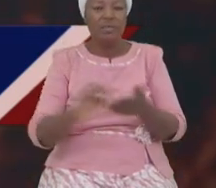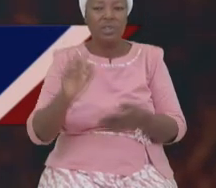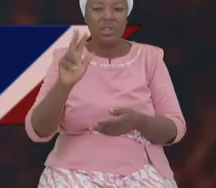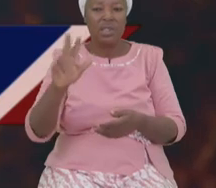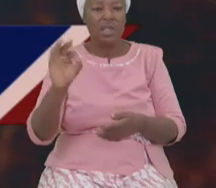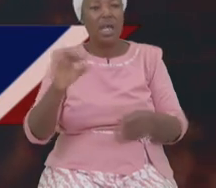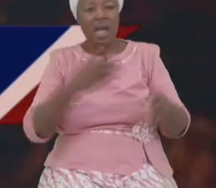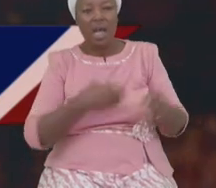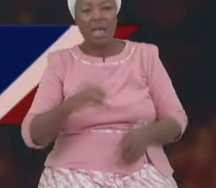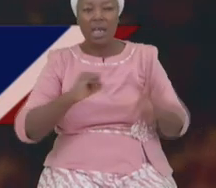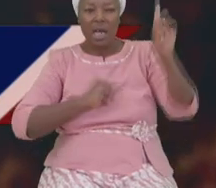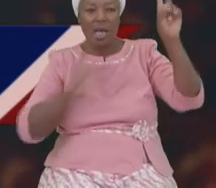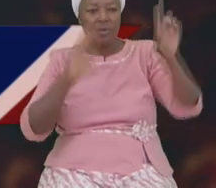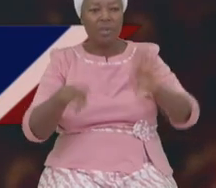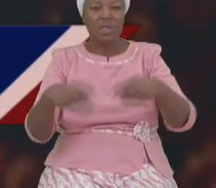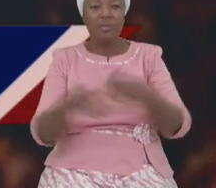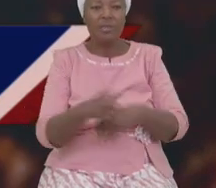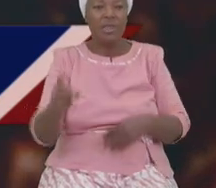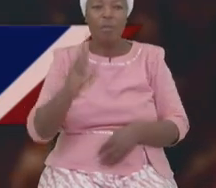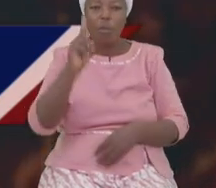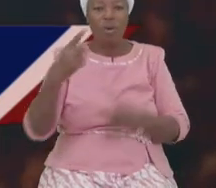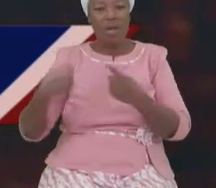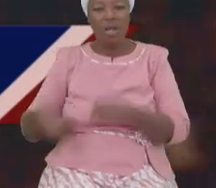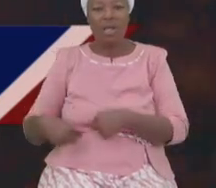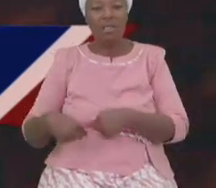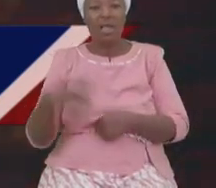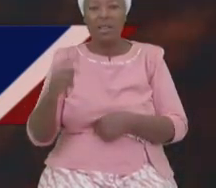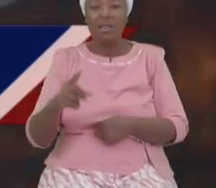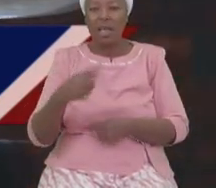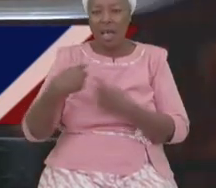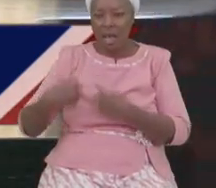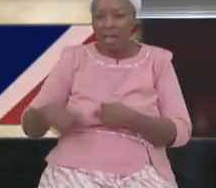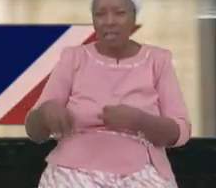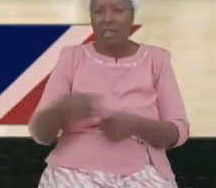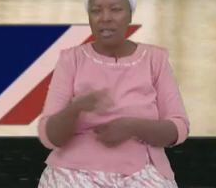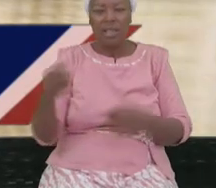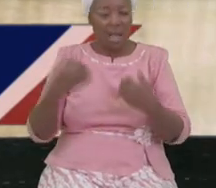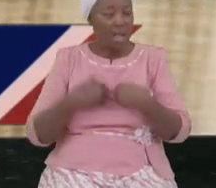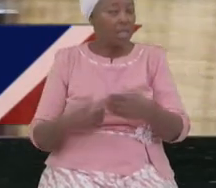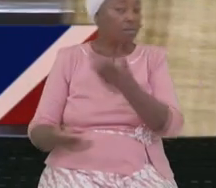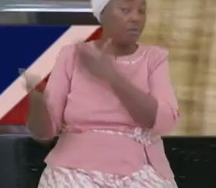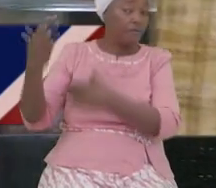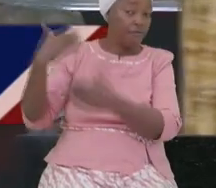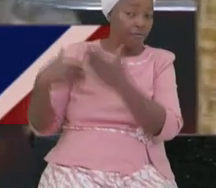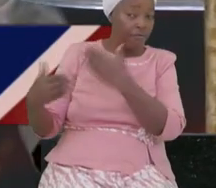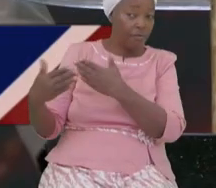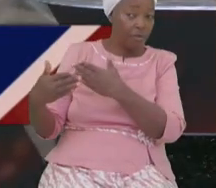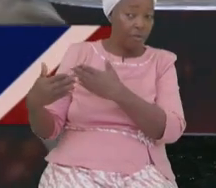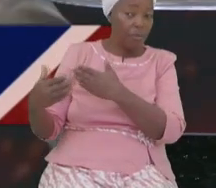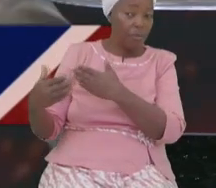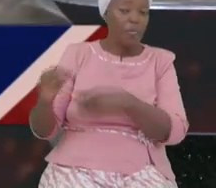and I will give them one heart, the heart the heart before. I have